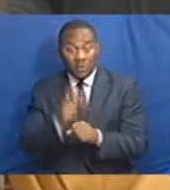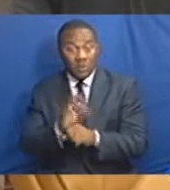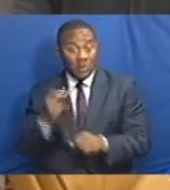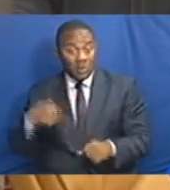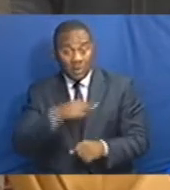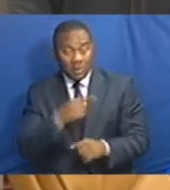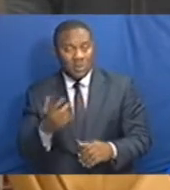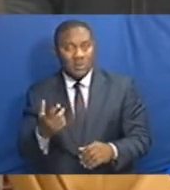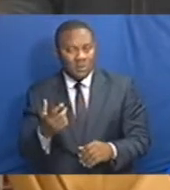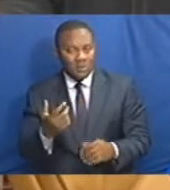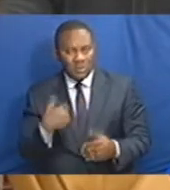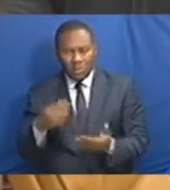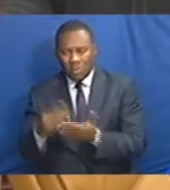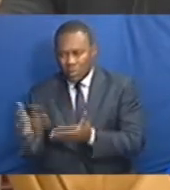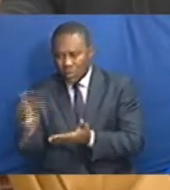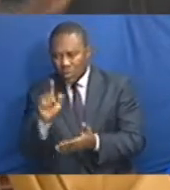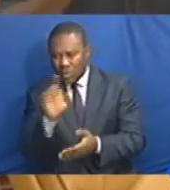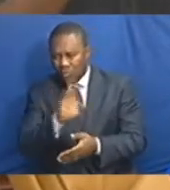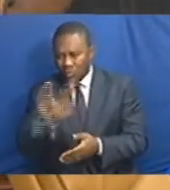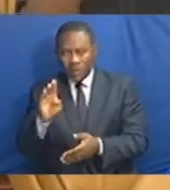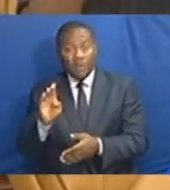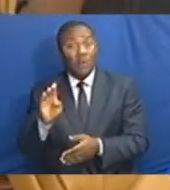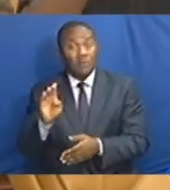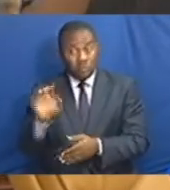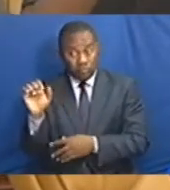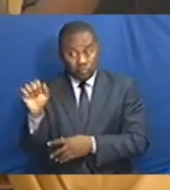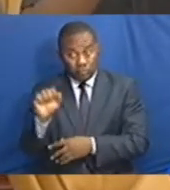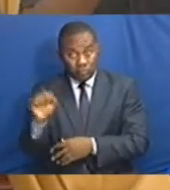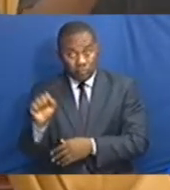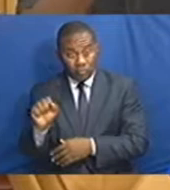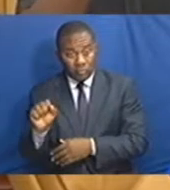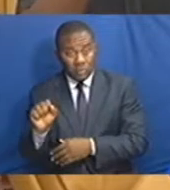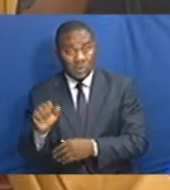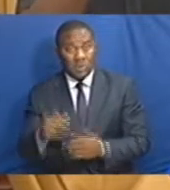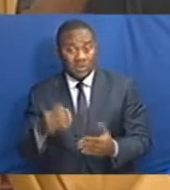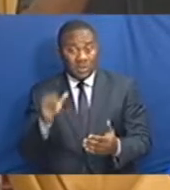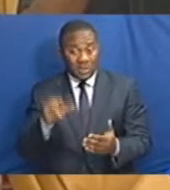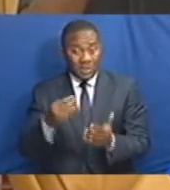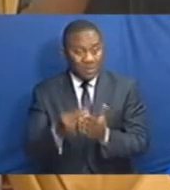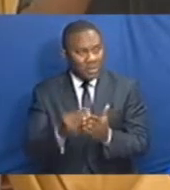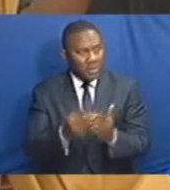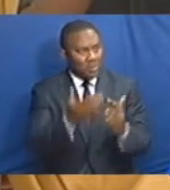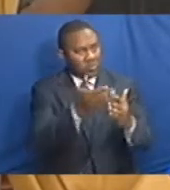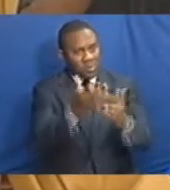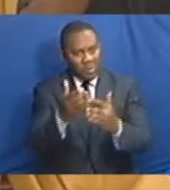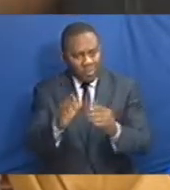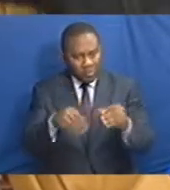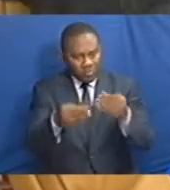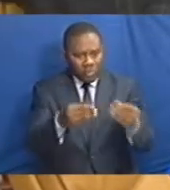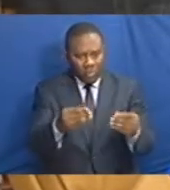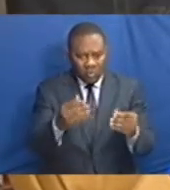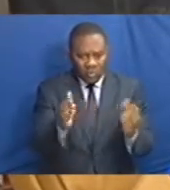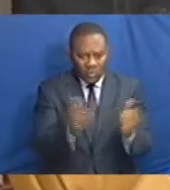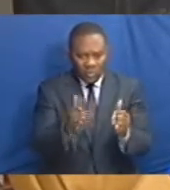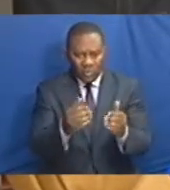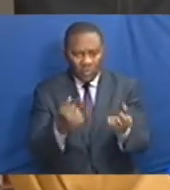mobilize $1 billion United States dollars, and then we will leverage this money in our various SME businesses. And